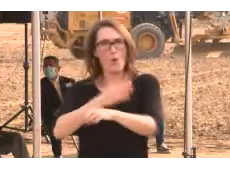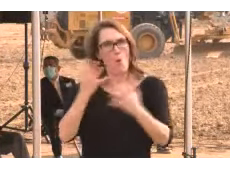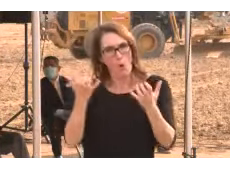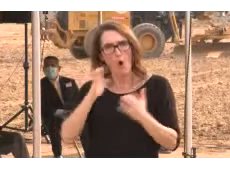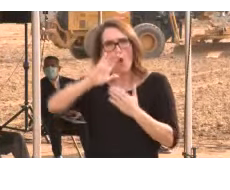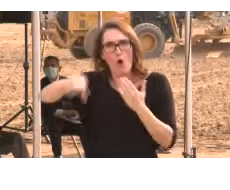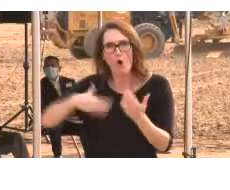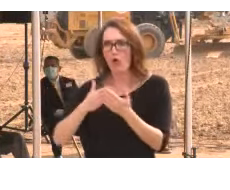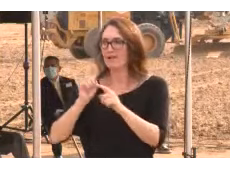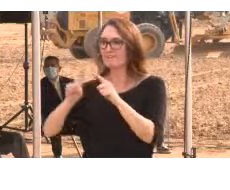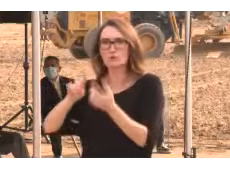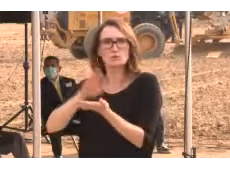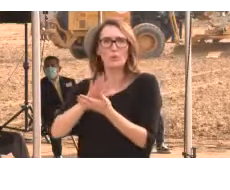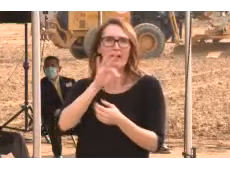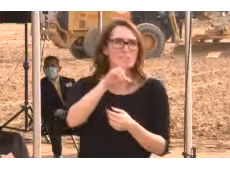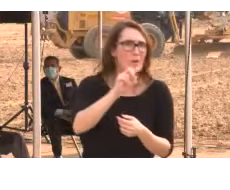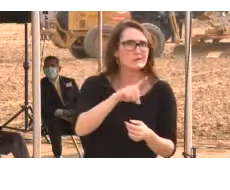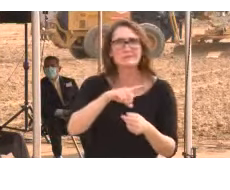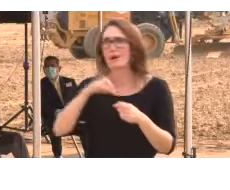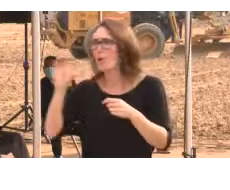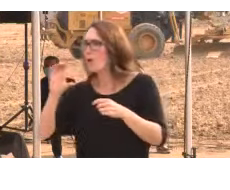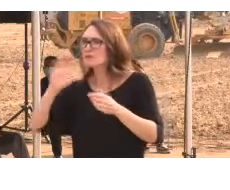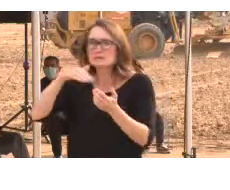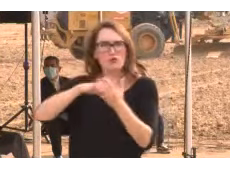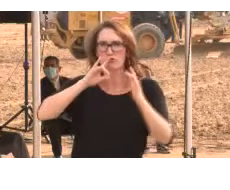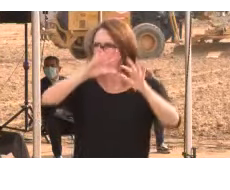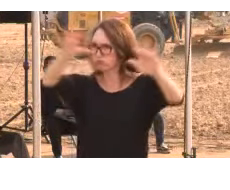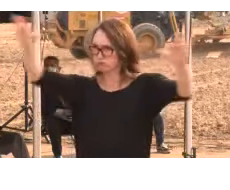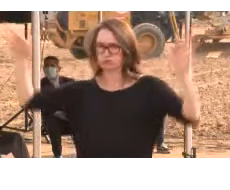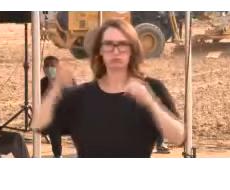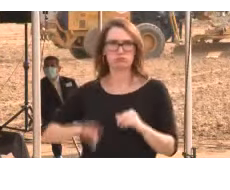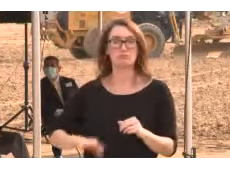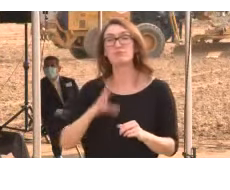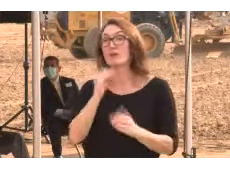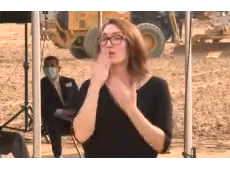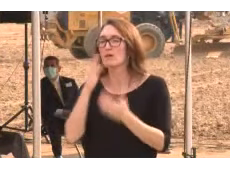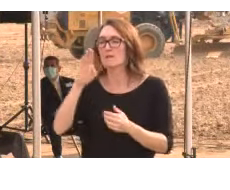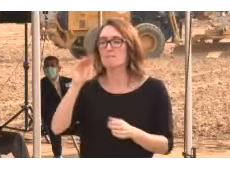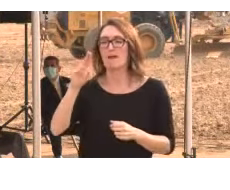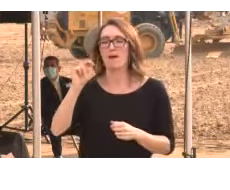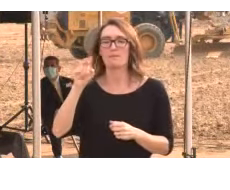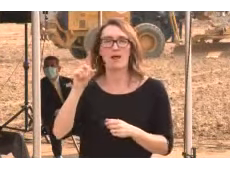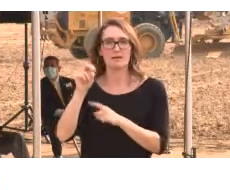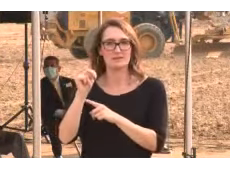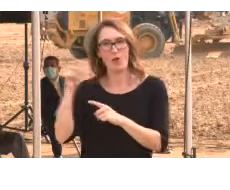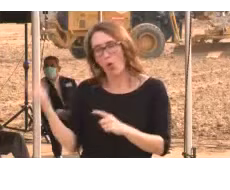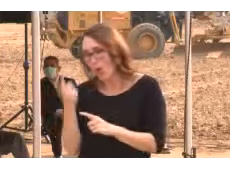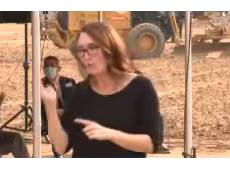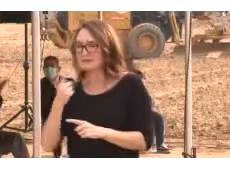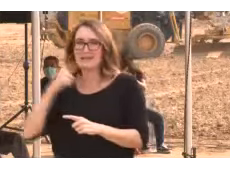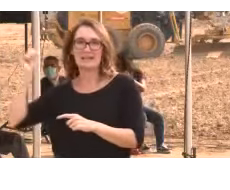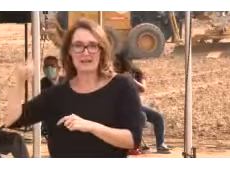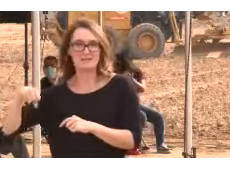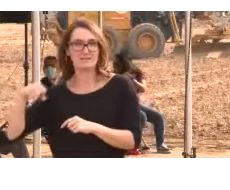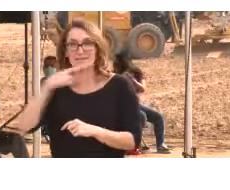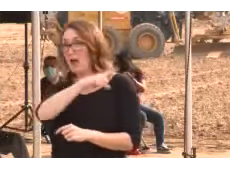the county schools can be proud of. And a special thank you to Bob Nelson for always saying yes.